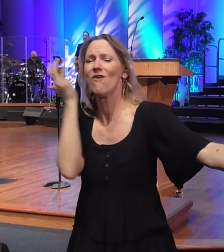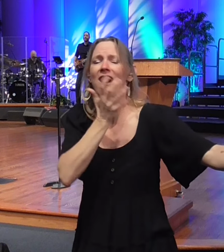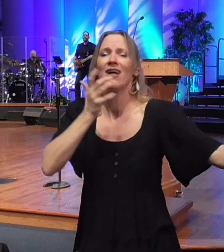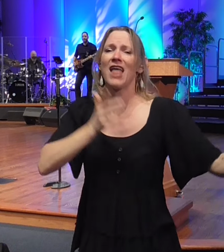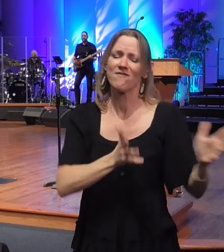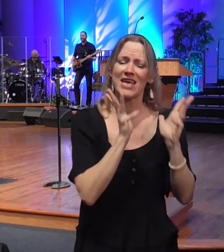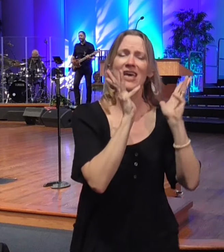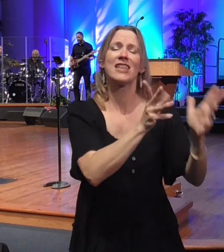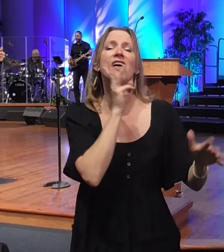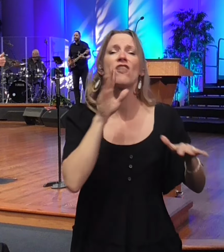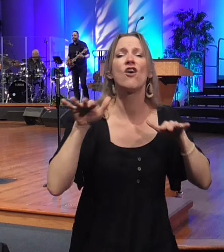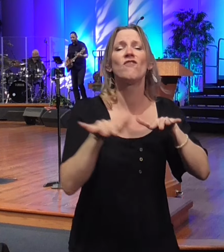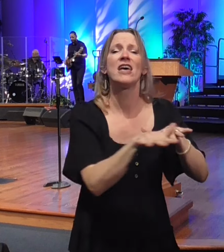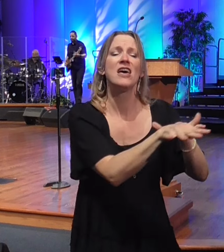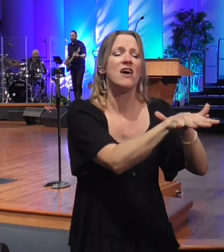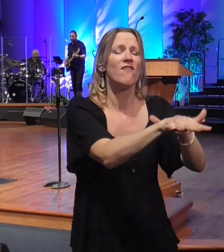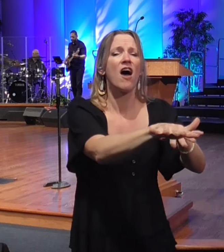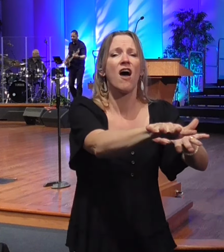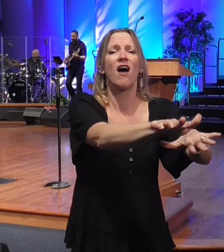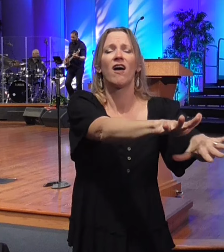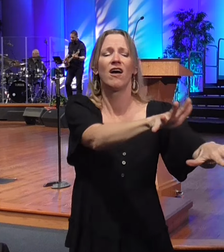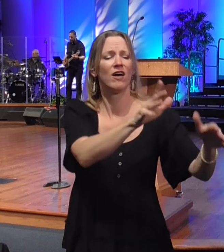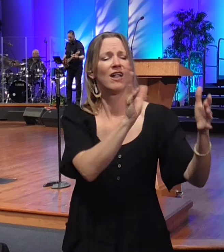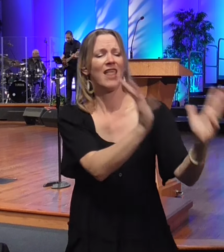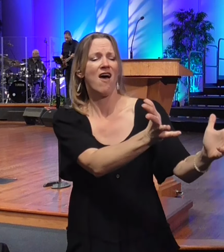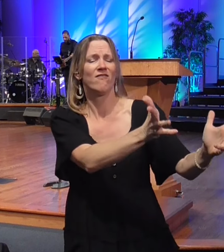Oh, I left it in the river.